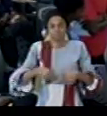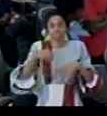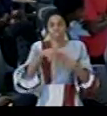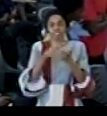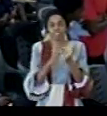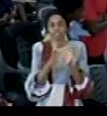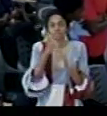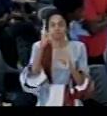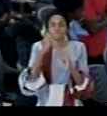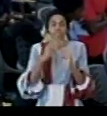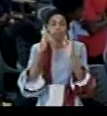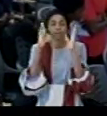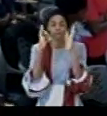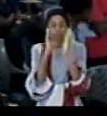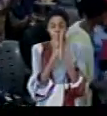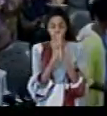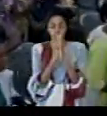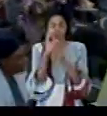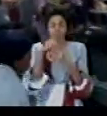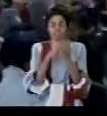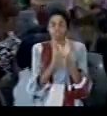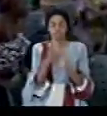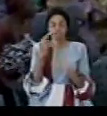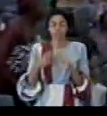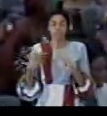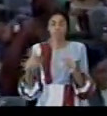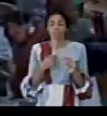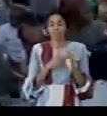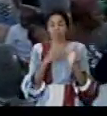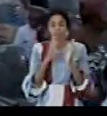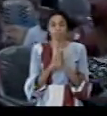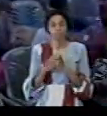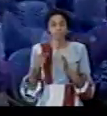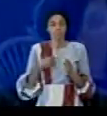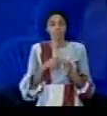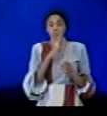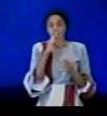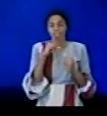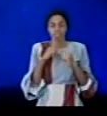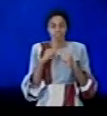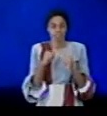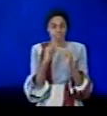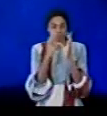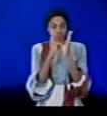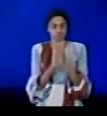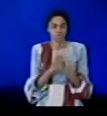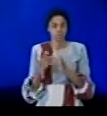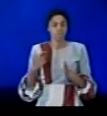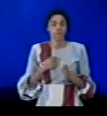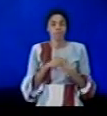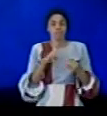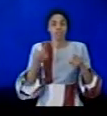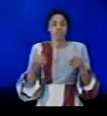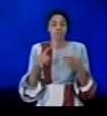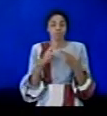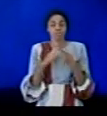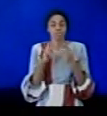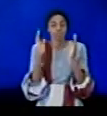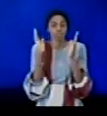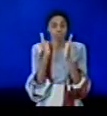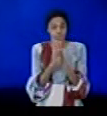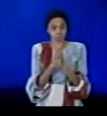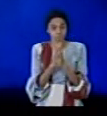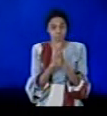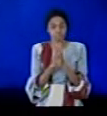In Jesus' name we pray. We are still in the mode of prayer. We are praying for the preservation of the truth